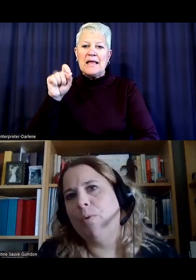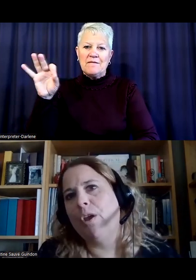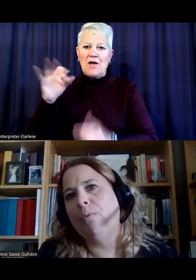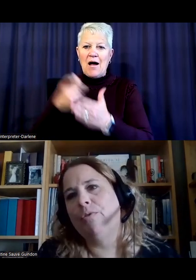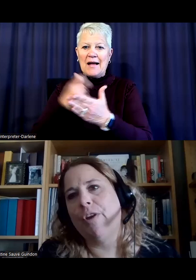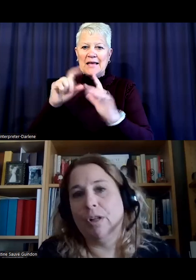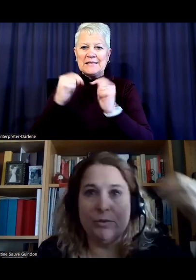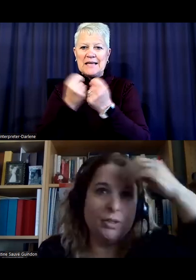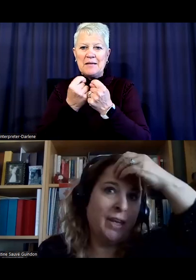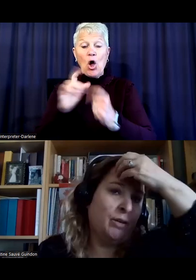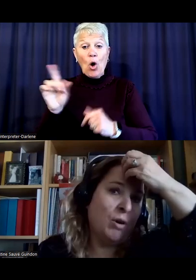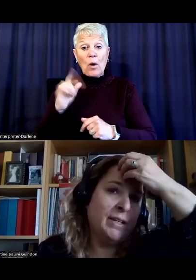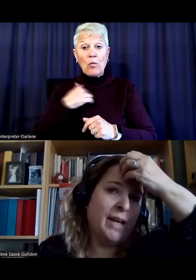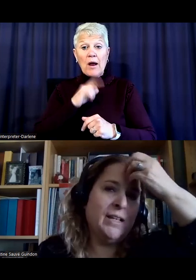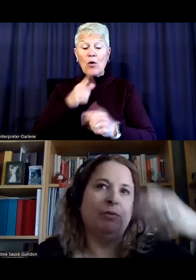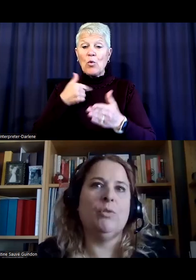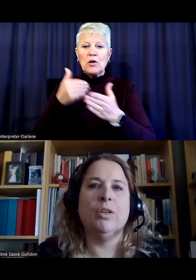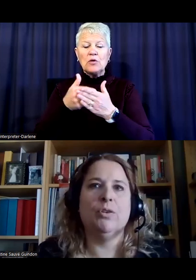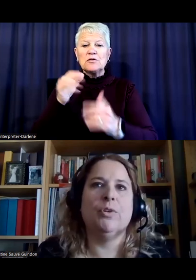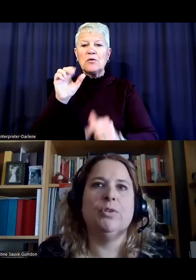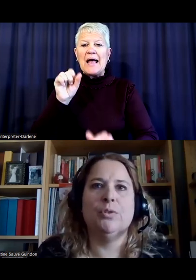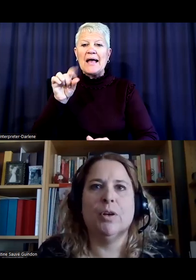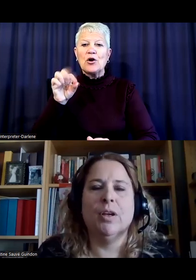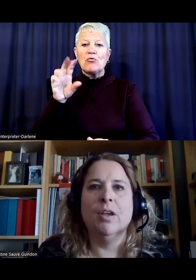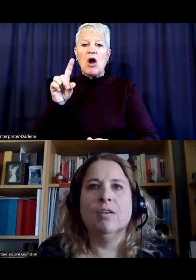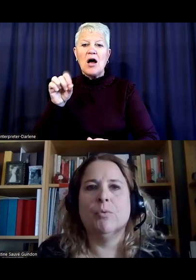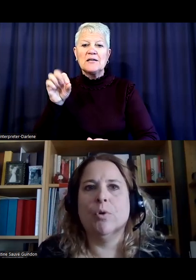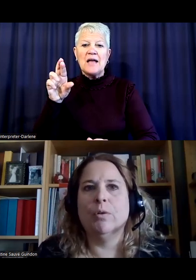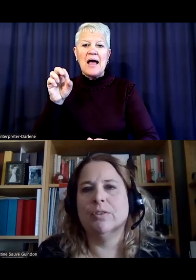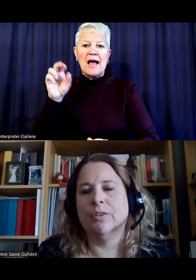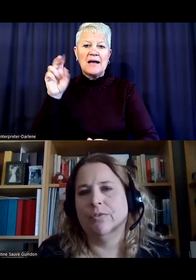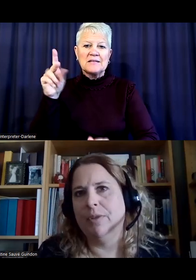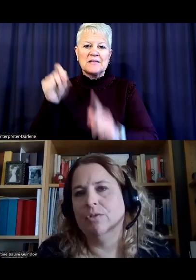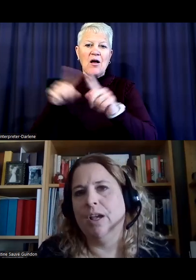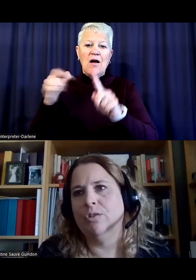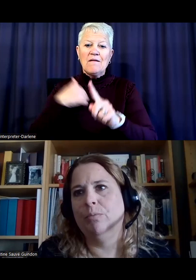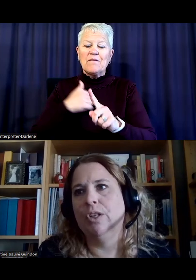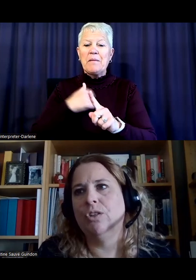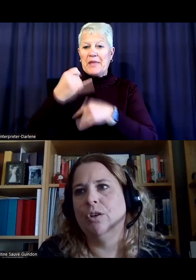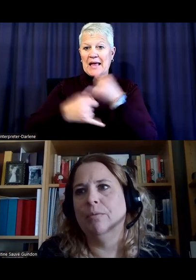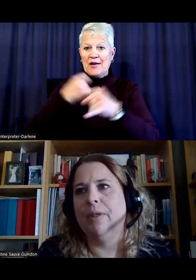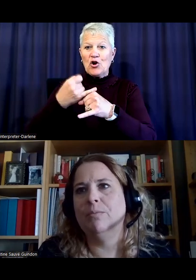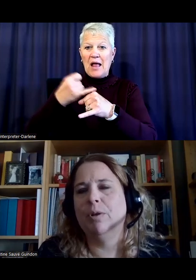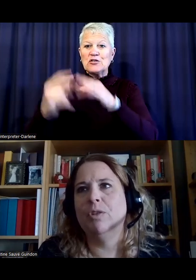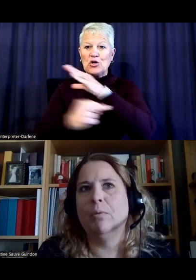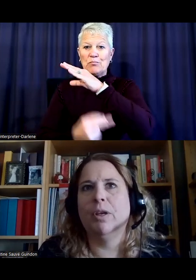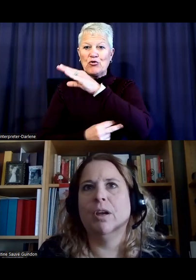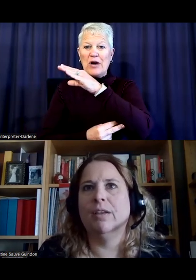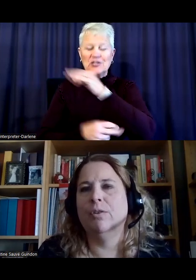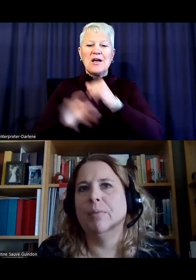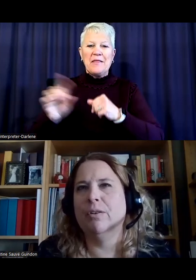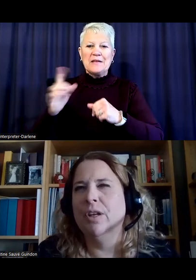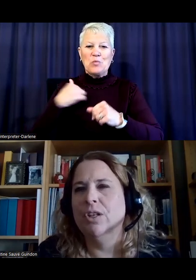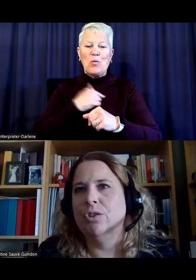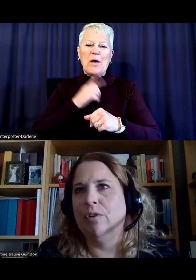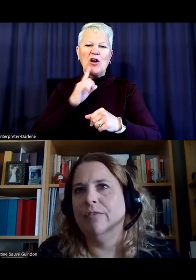Where we are, we're very close to the Adirondacks. If you cross over to from Cornwall to from the International Bridge. So that's pretty much where we are. Give